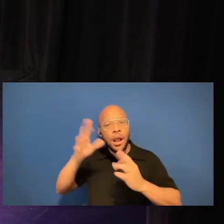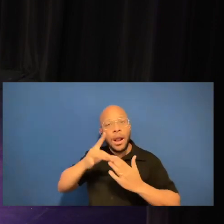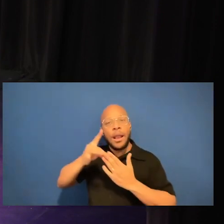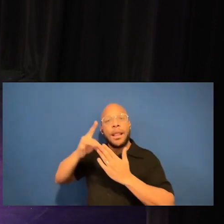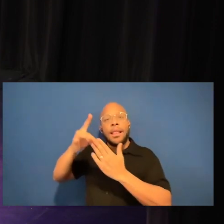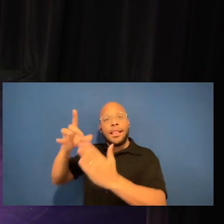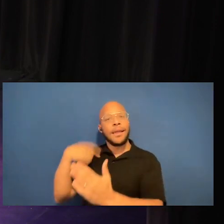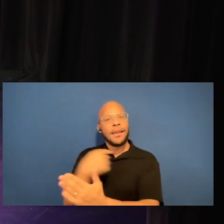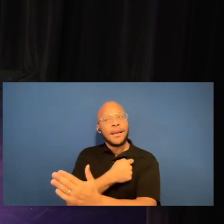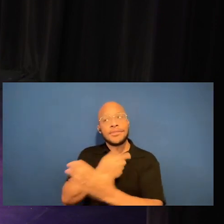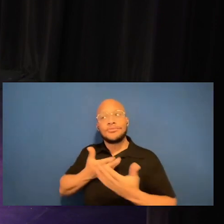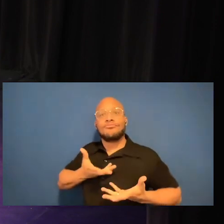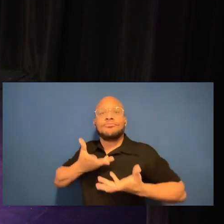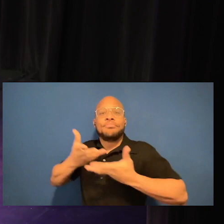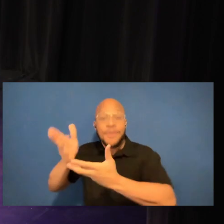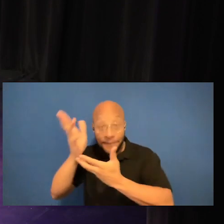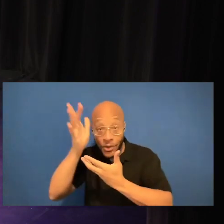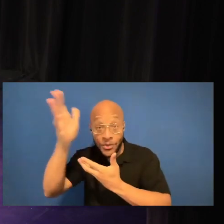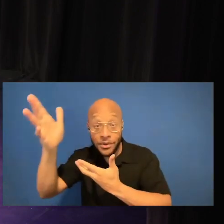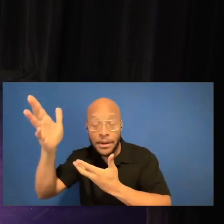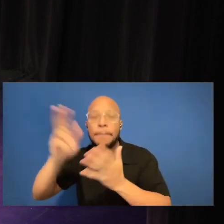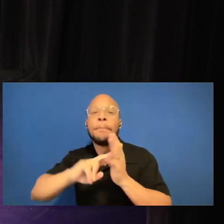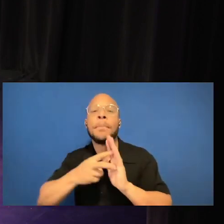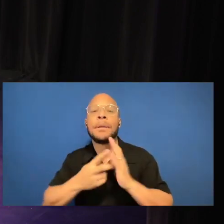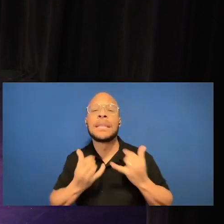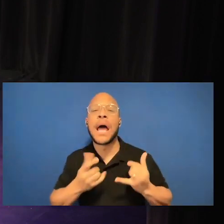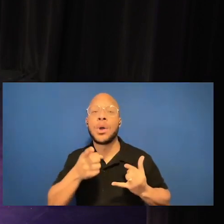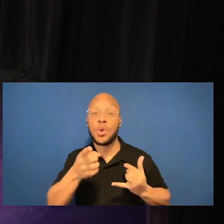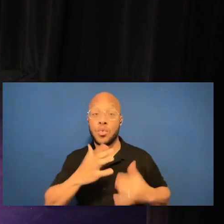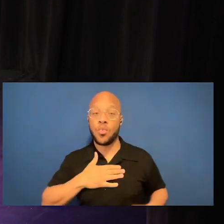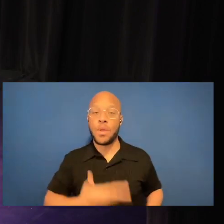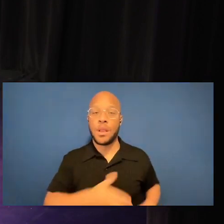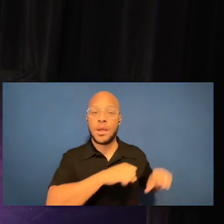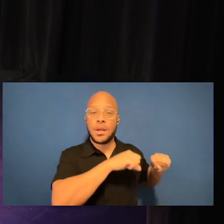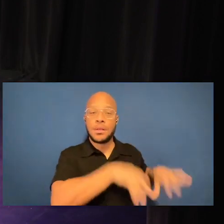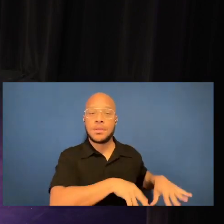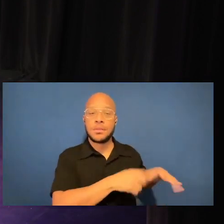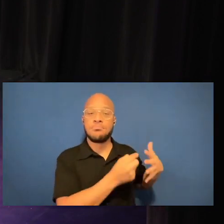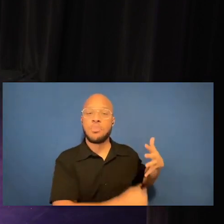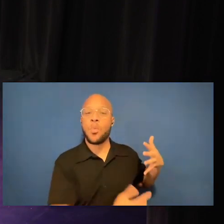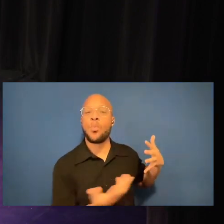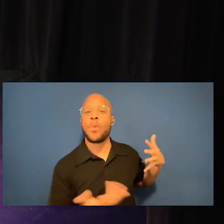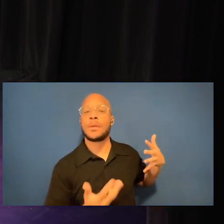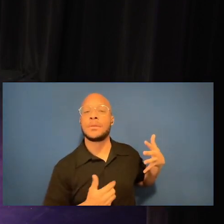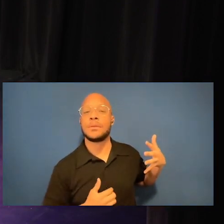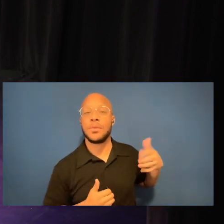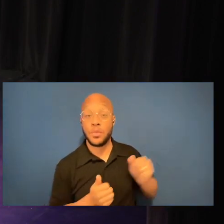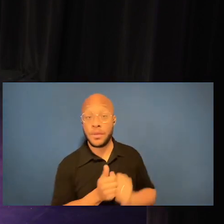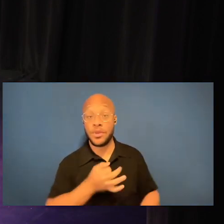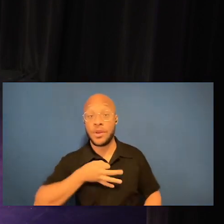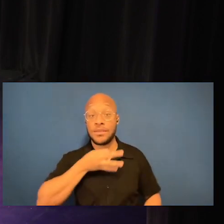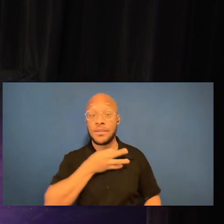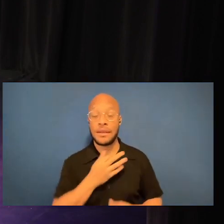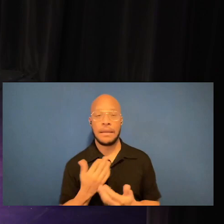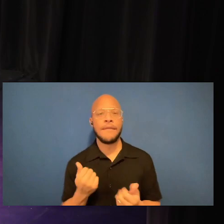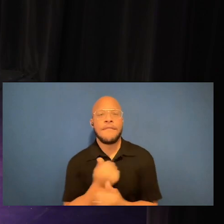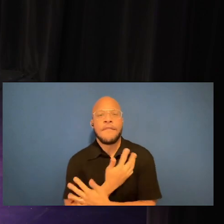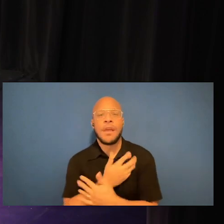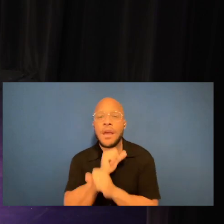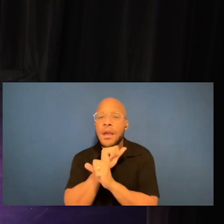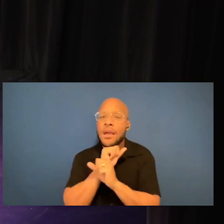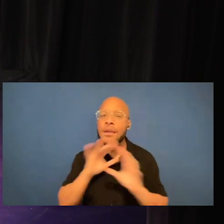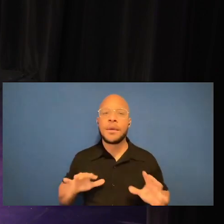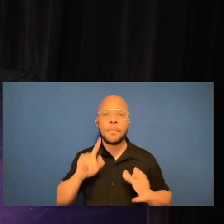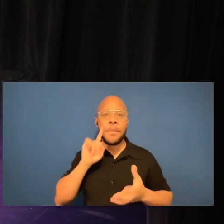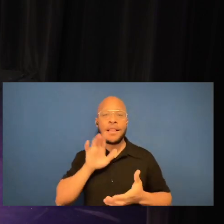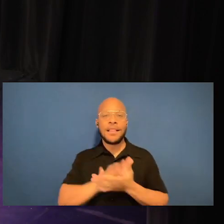moment? With curiosity, fearlessness, and a belief in the power of the collective, I will meet you